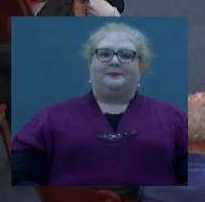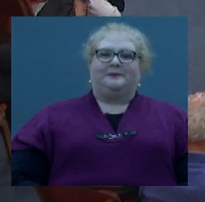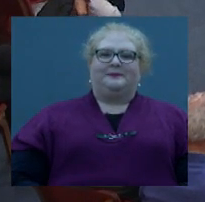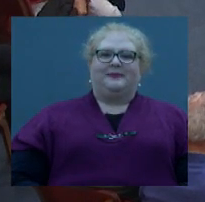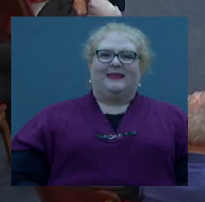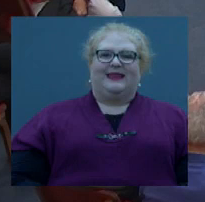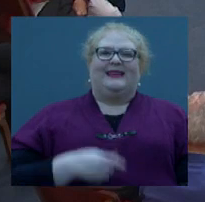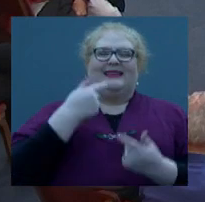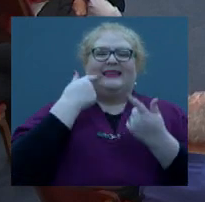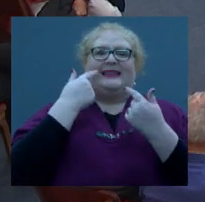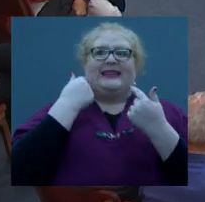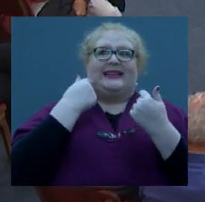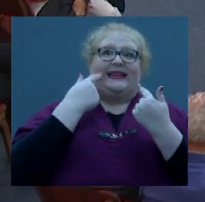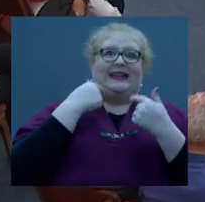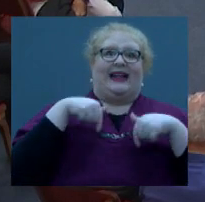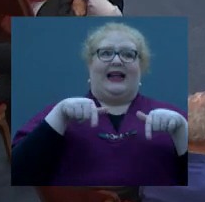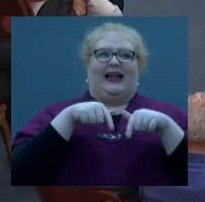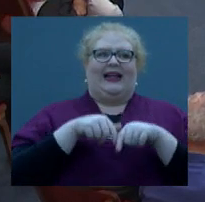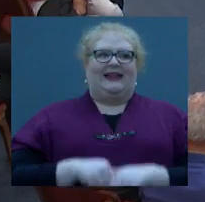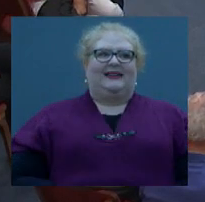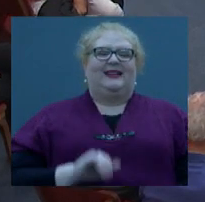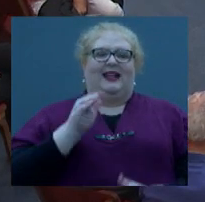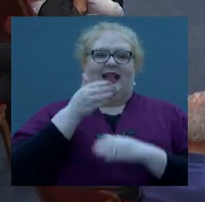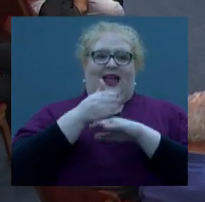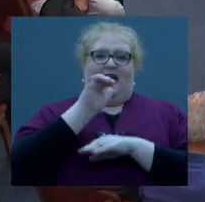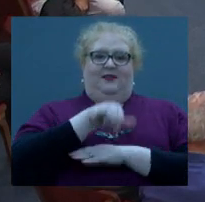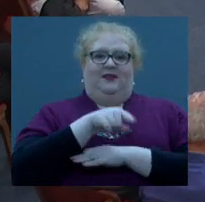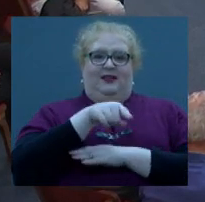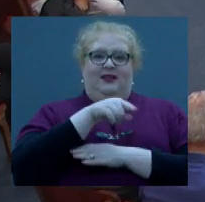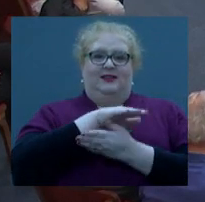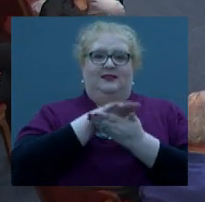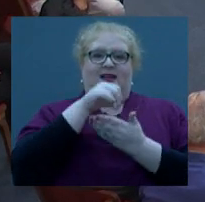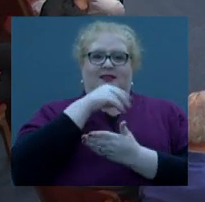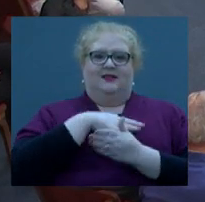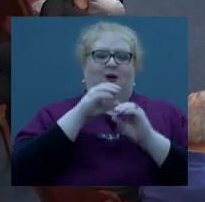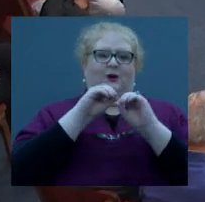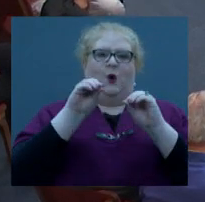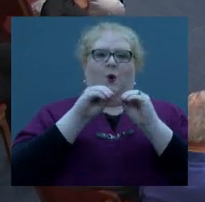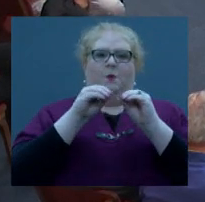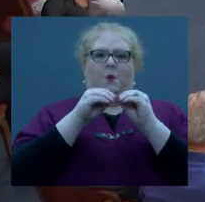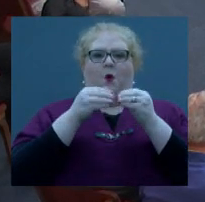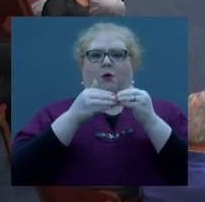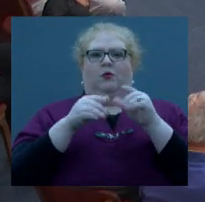like to speak? And that's all, after this nice lady, that's all the cards.